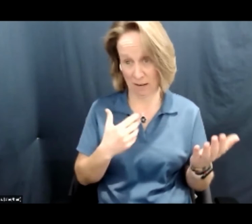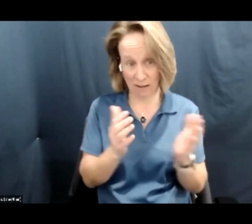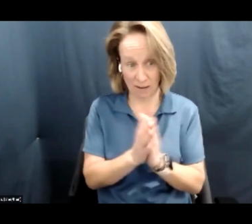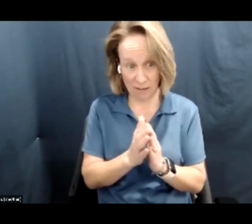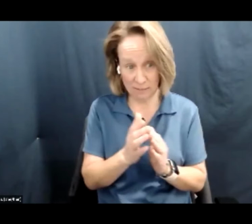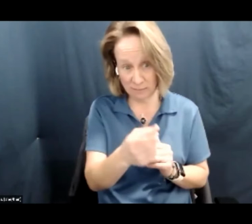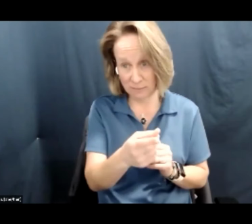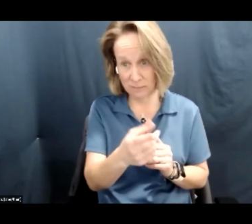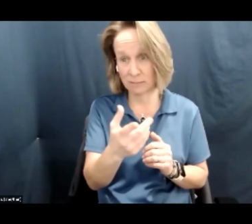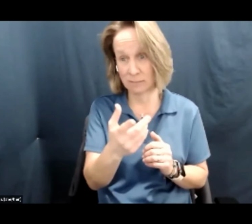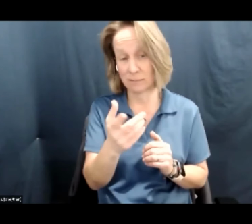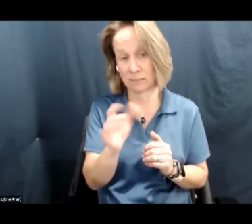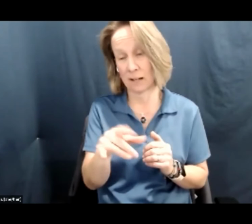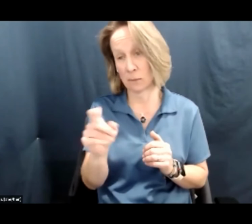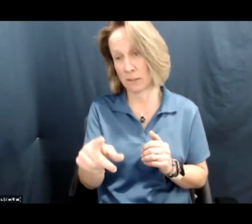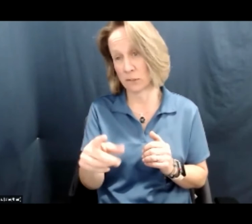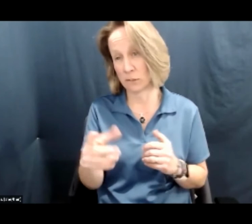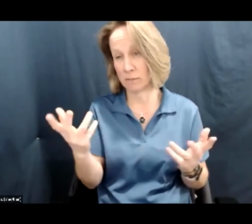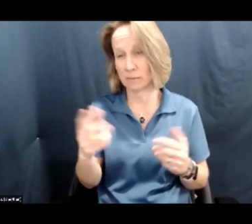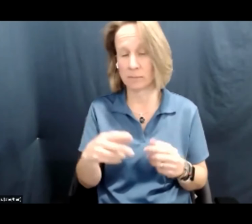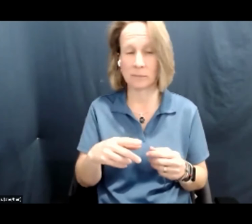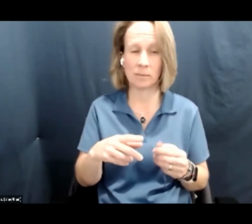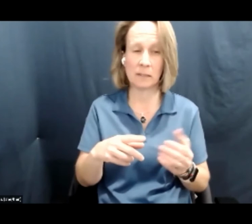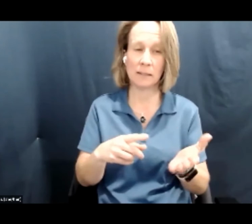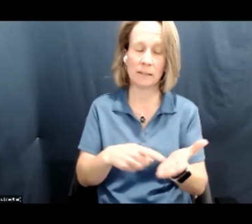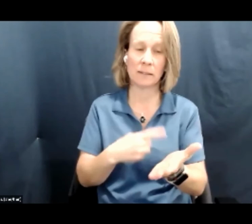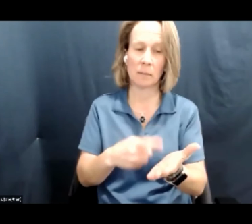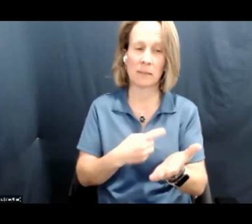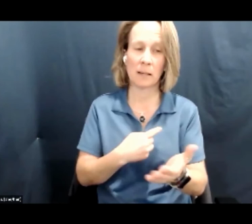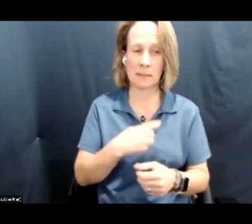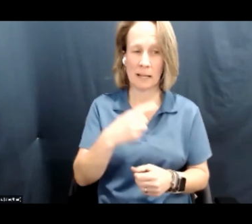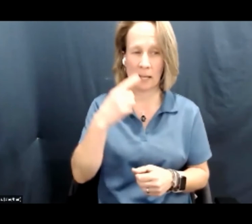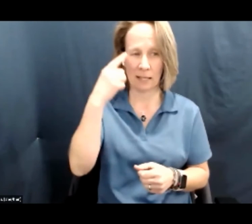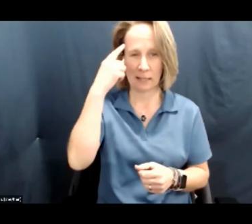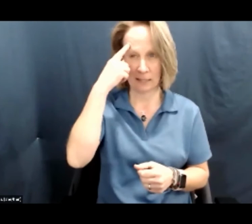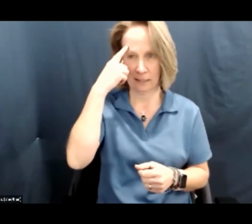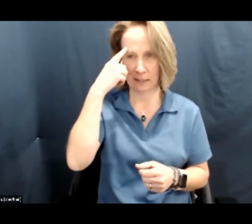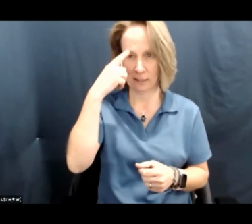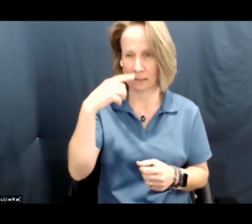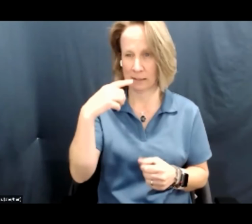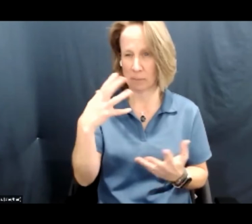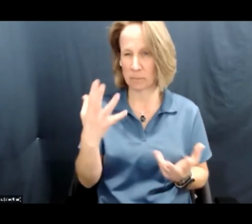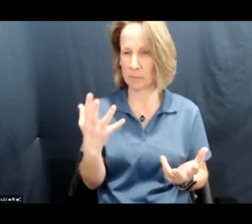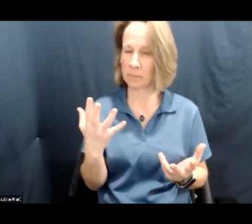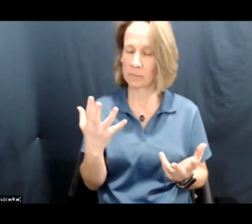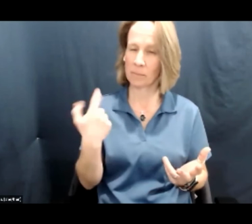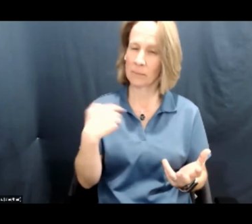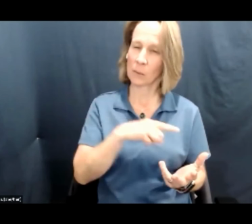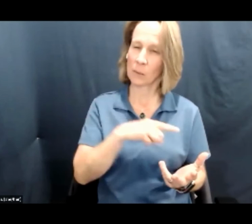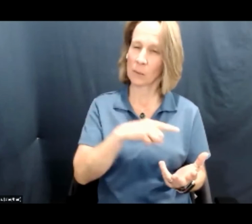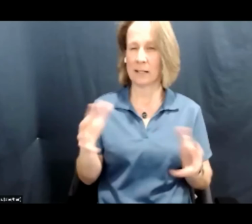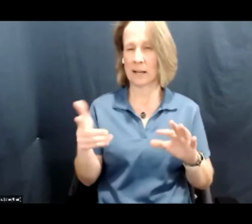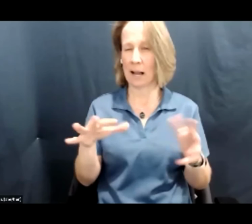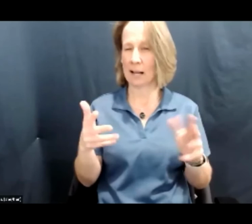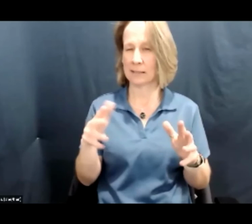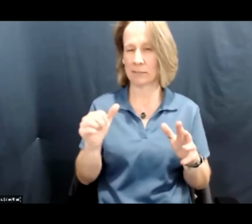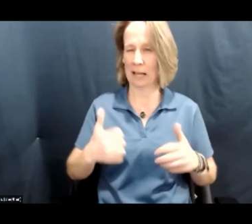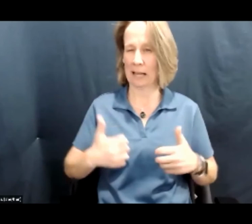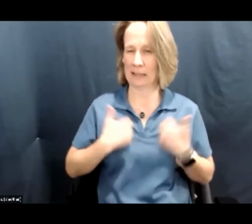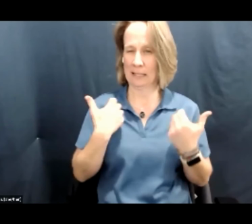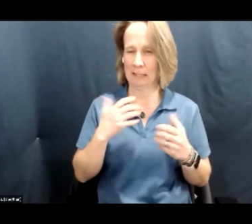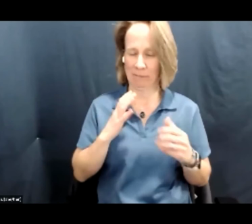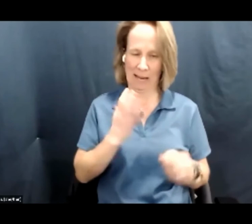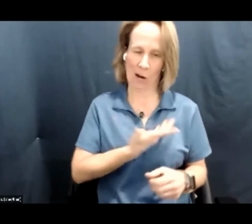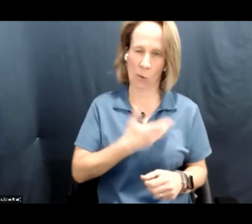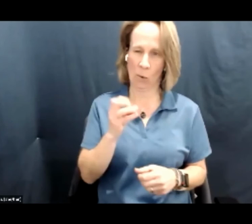because sometimes I think we can kind of live in our own little bubble, our